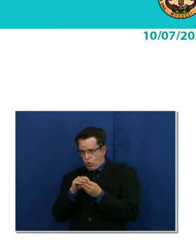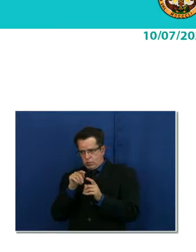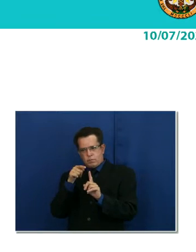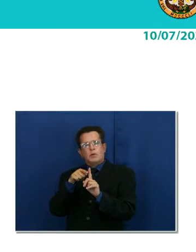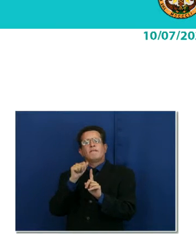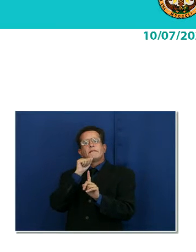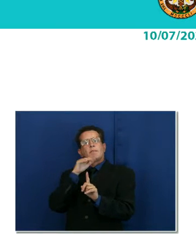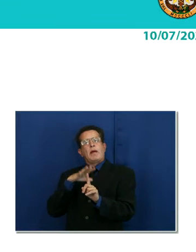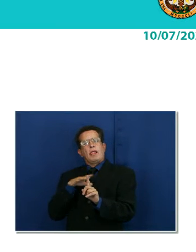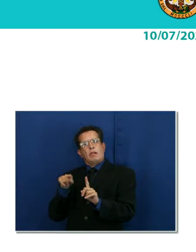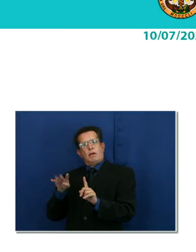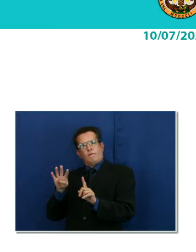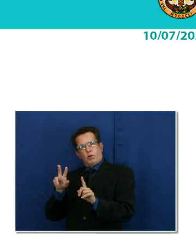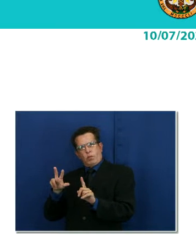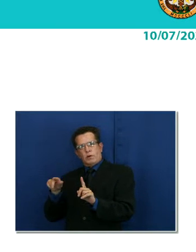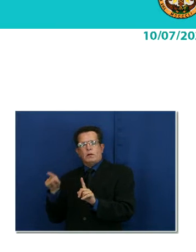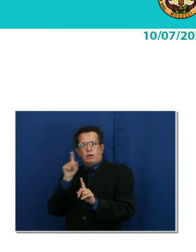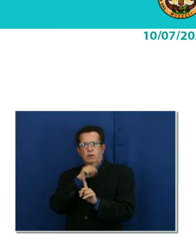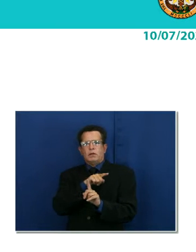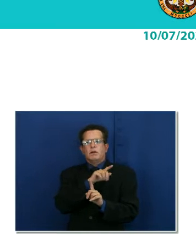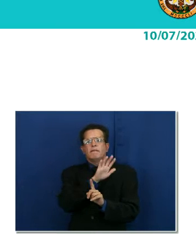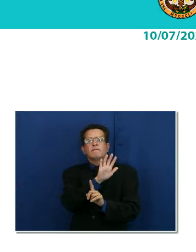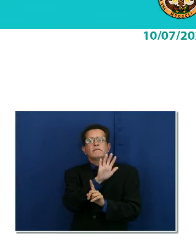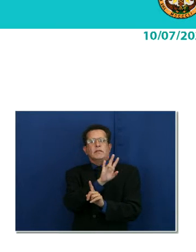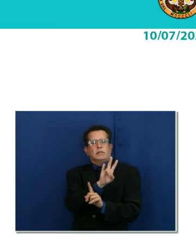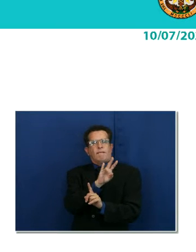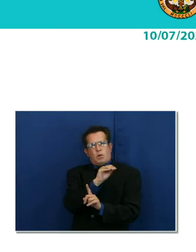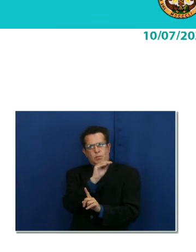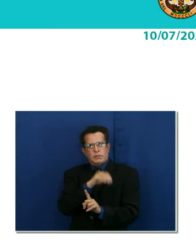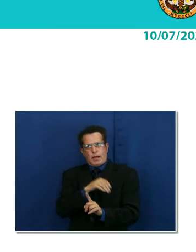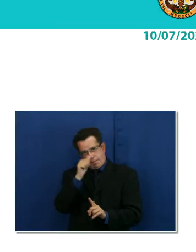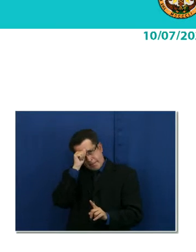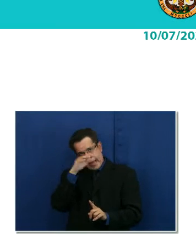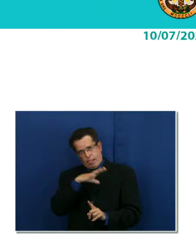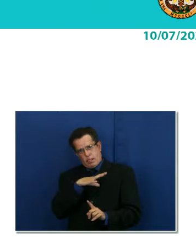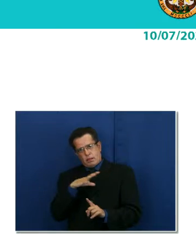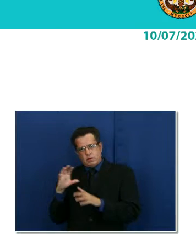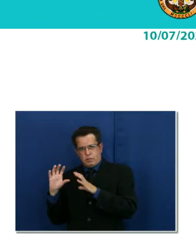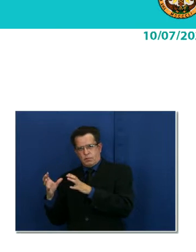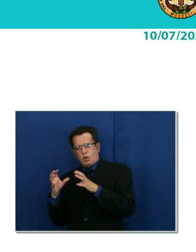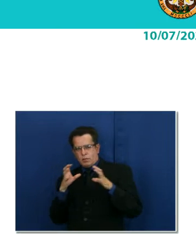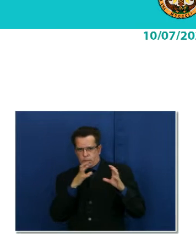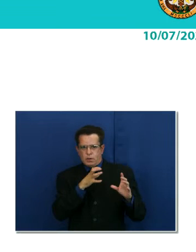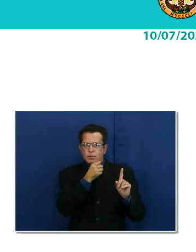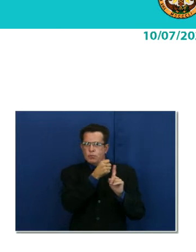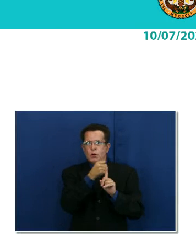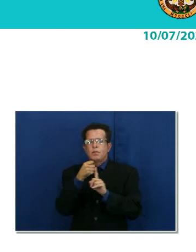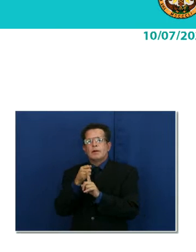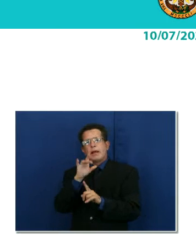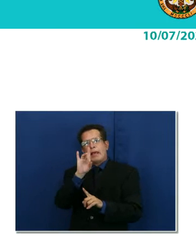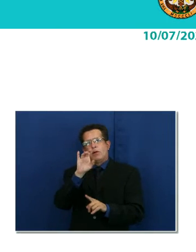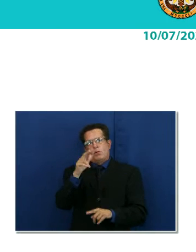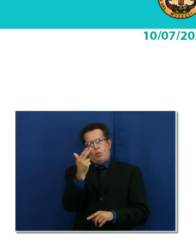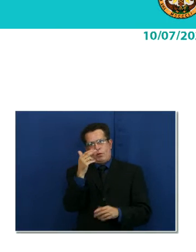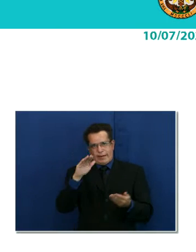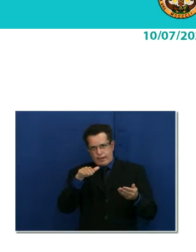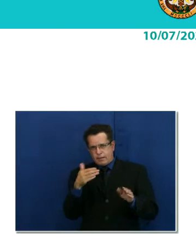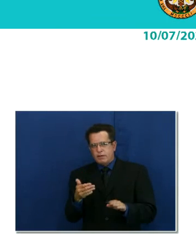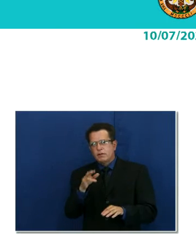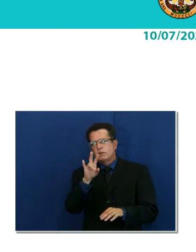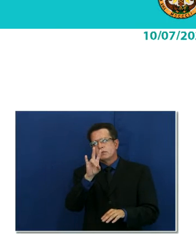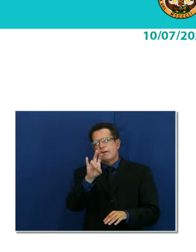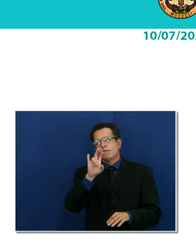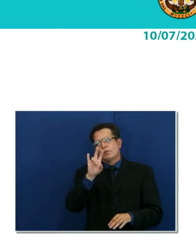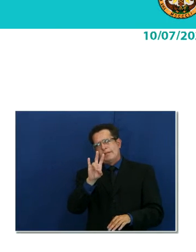are female. 465, or 57%, are male. Of the 813 deaths,